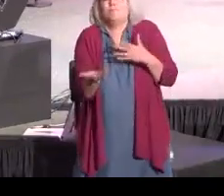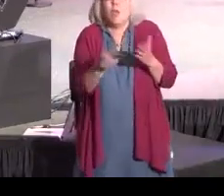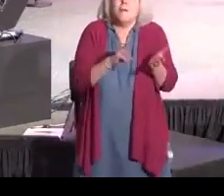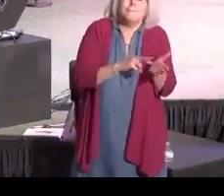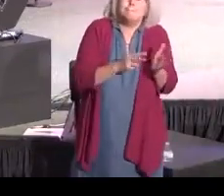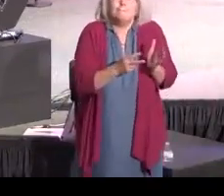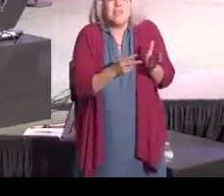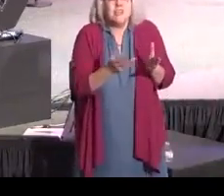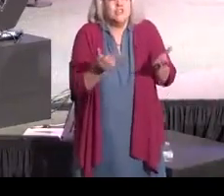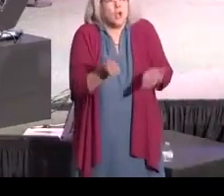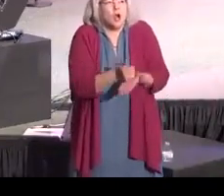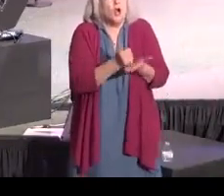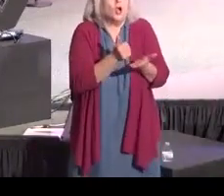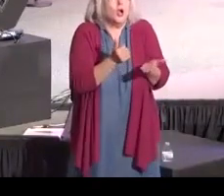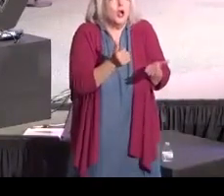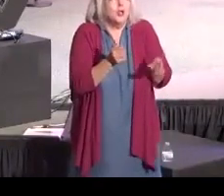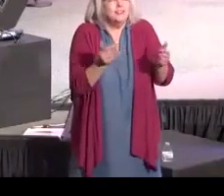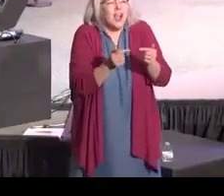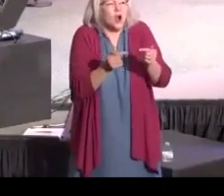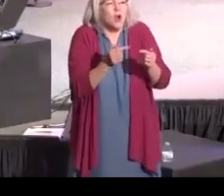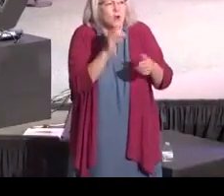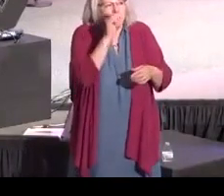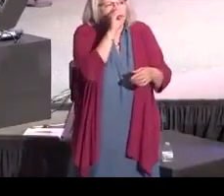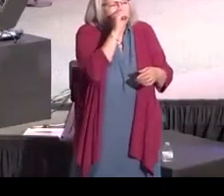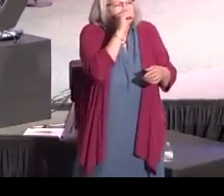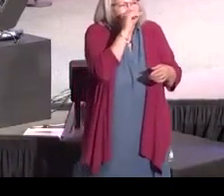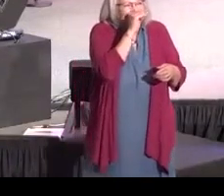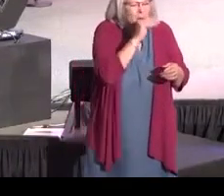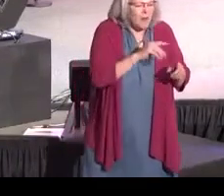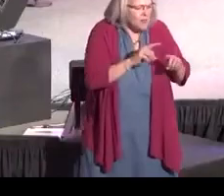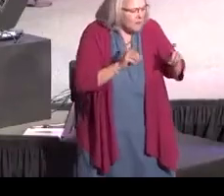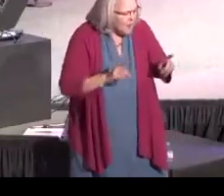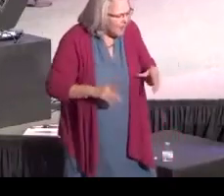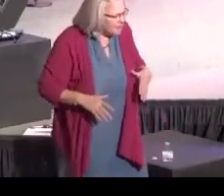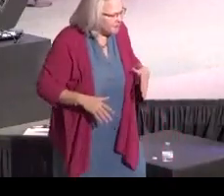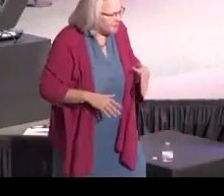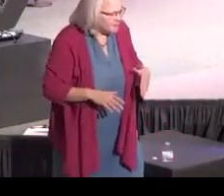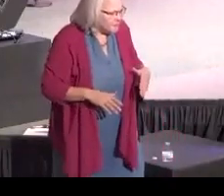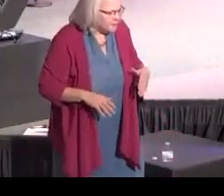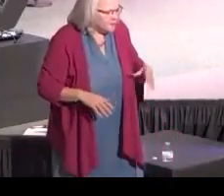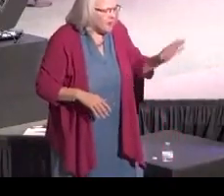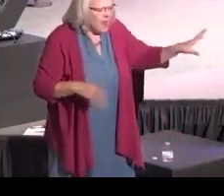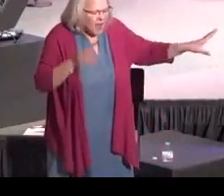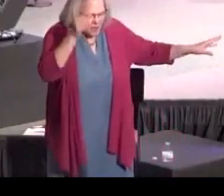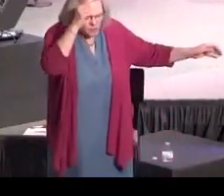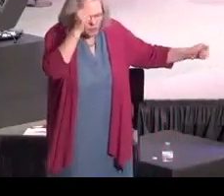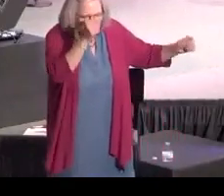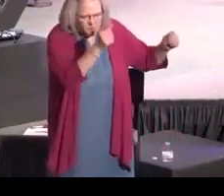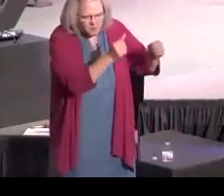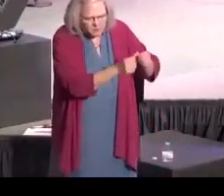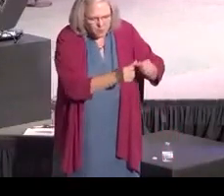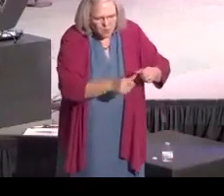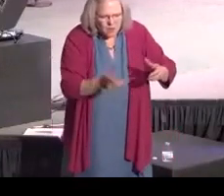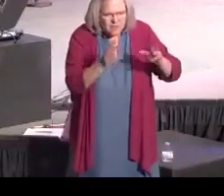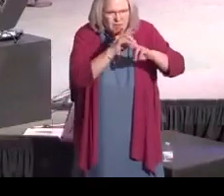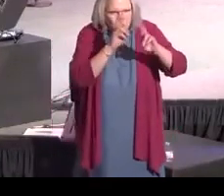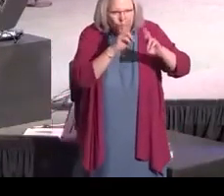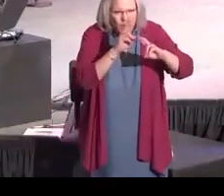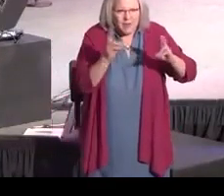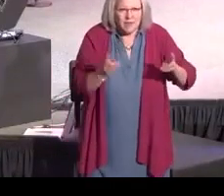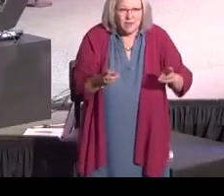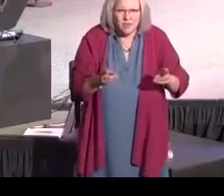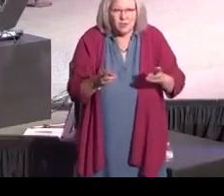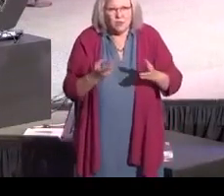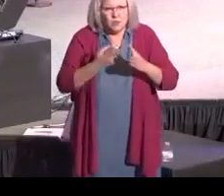This is the most godly person on the planet. When I was getting ready to take over this church as the pastor, I don't know if take over is a